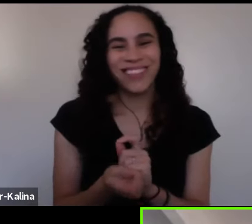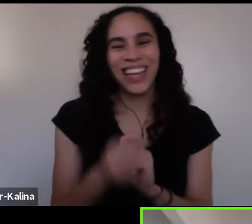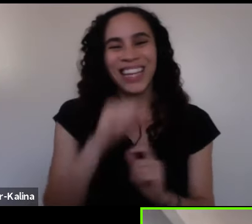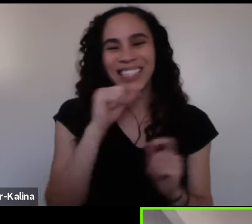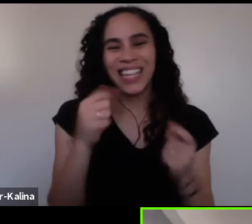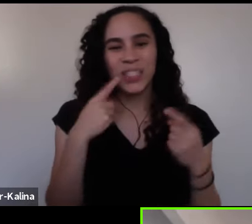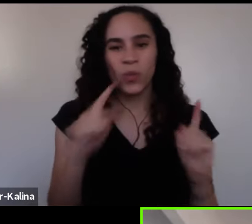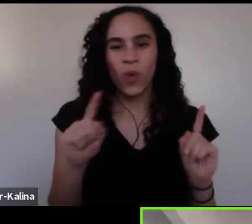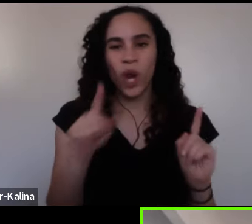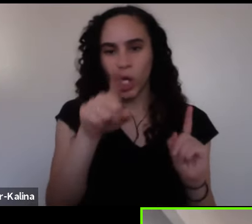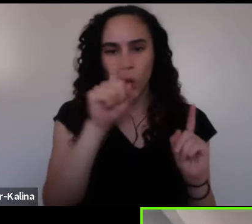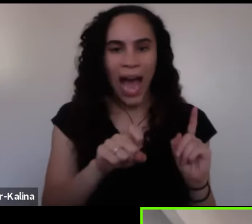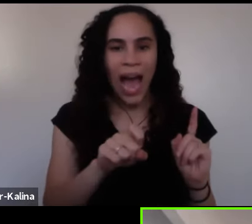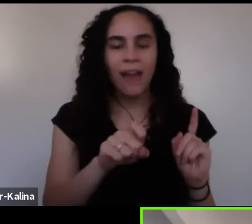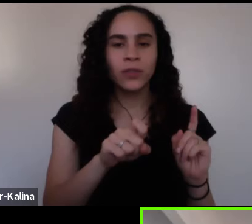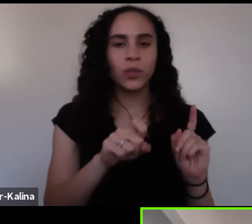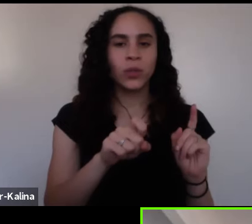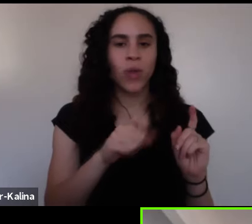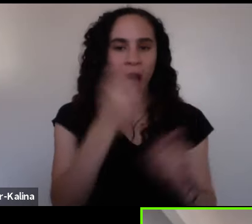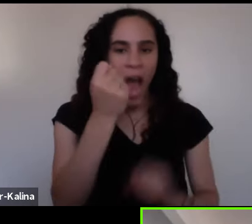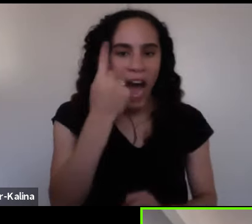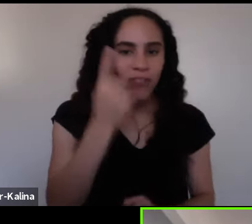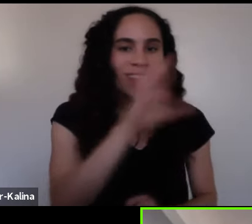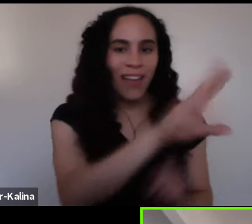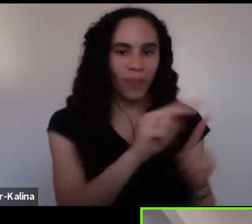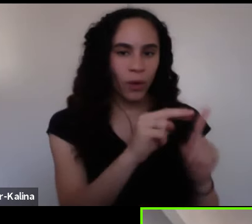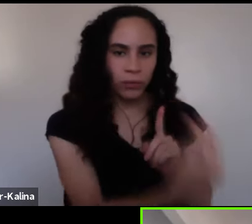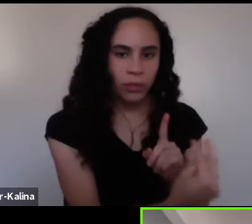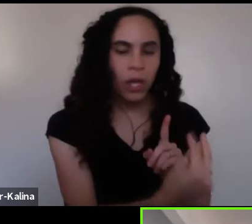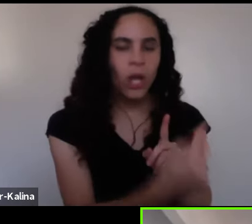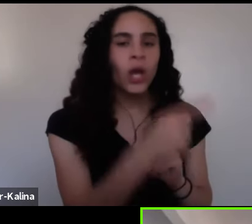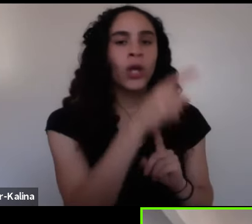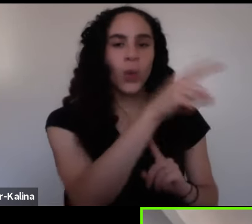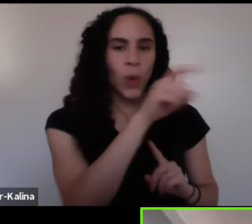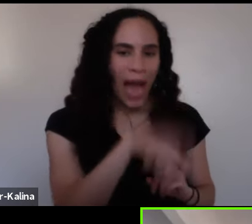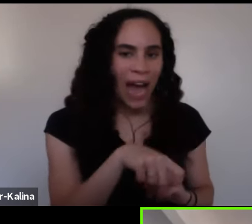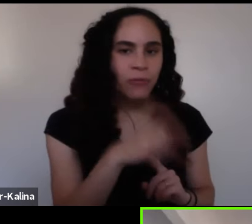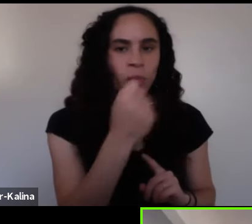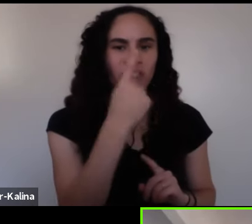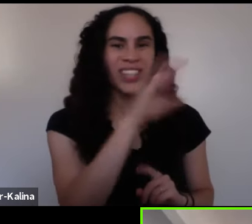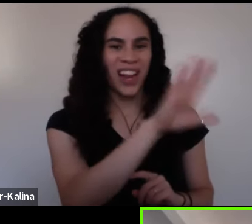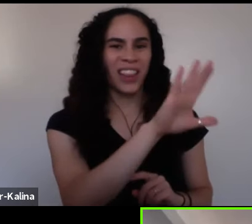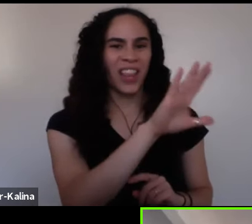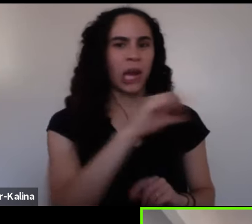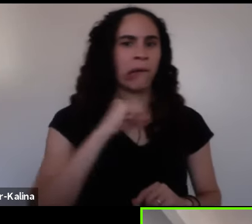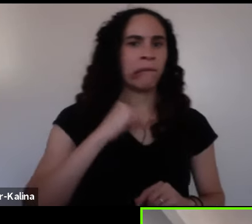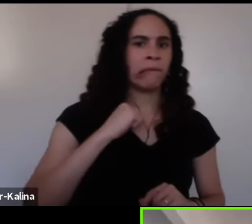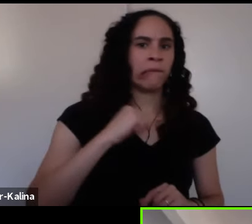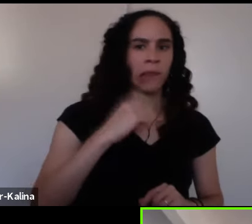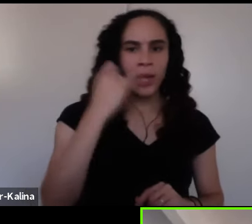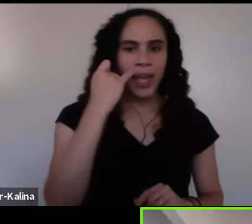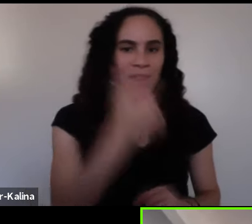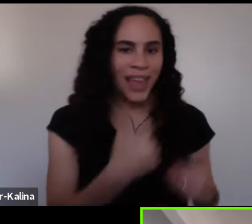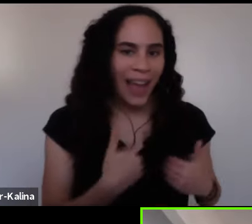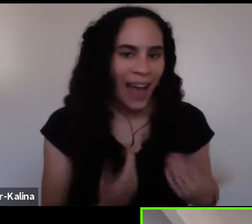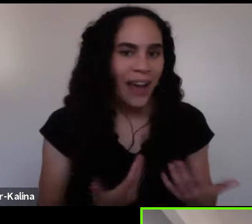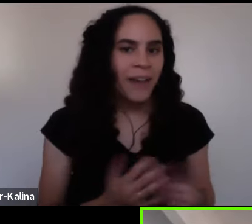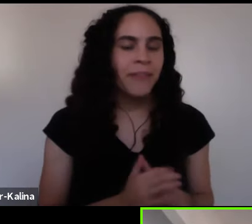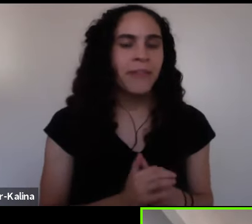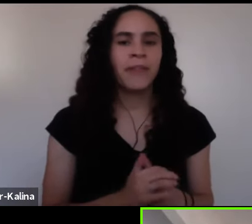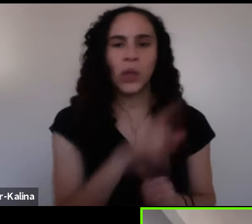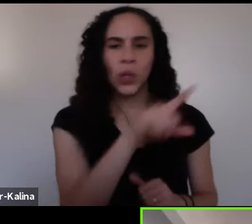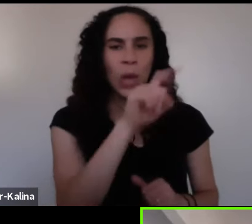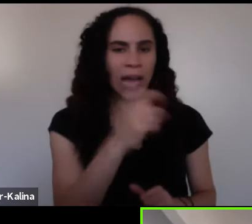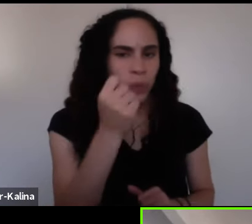at. You have to understand where they're coming from. You have to understand what their reservations are, if they have any. You know, you have to understand,